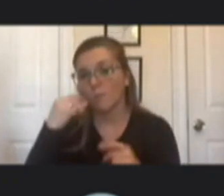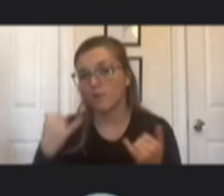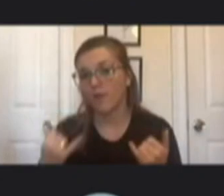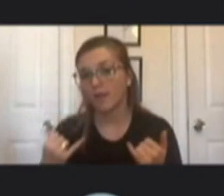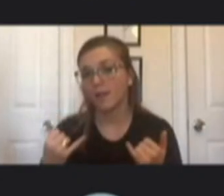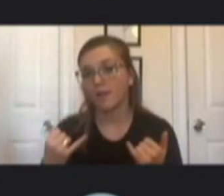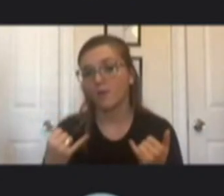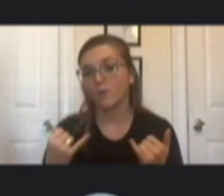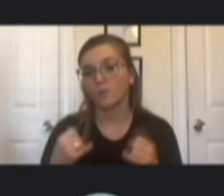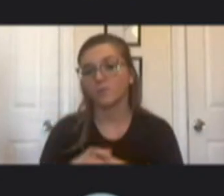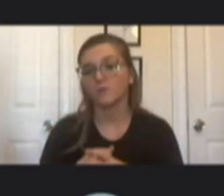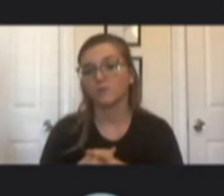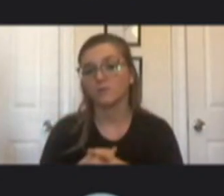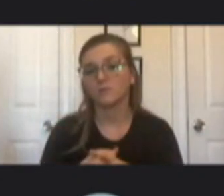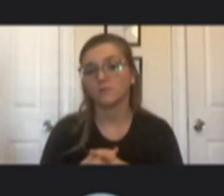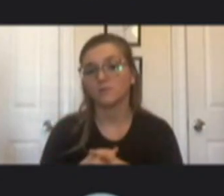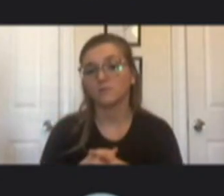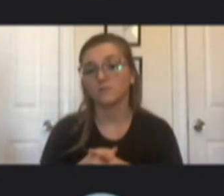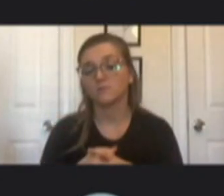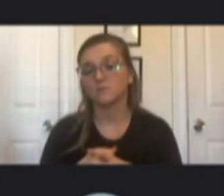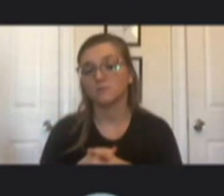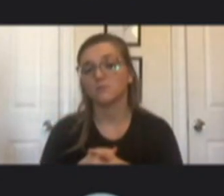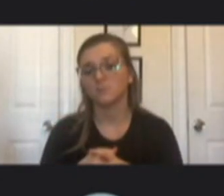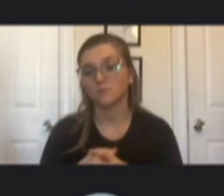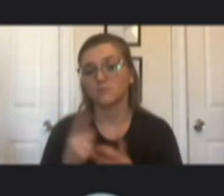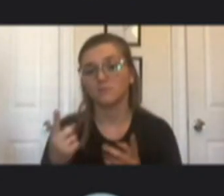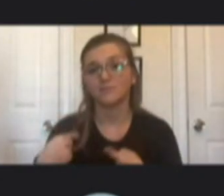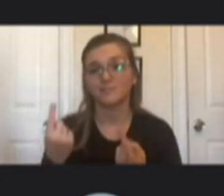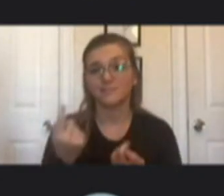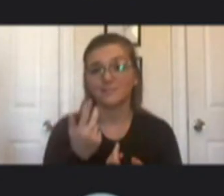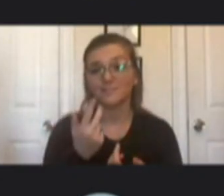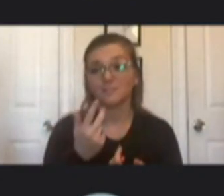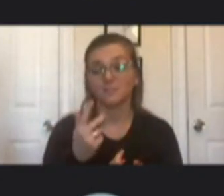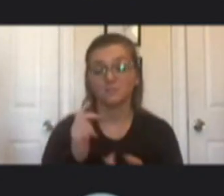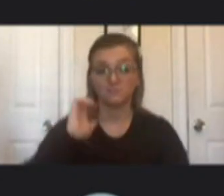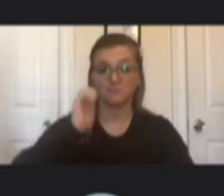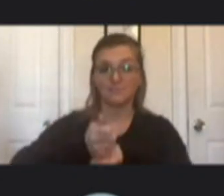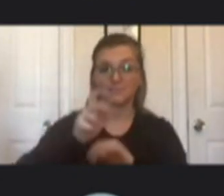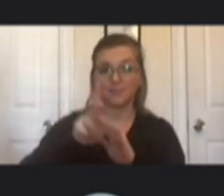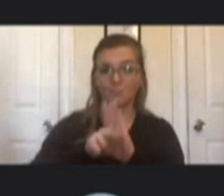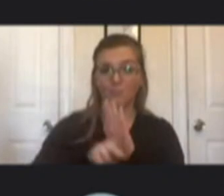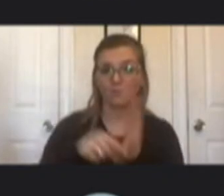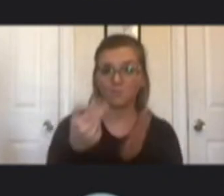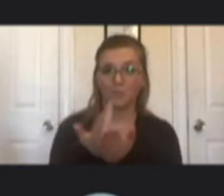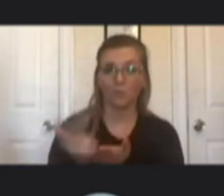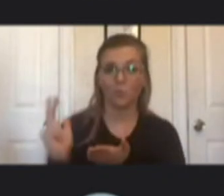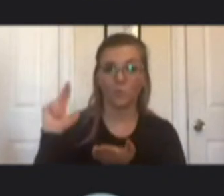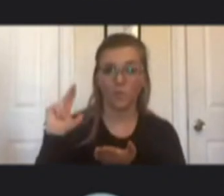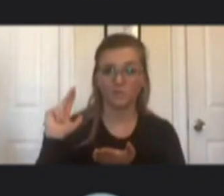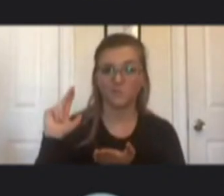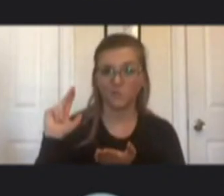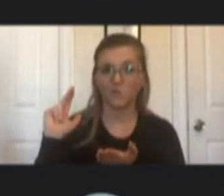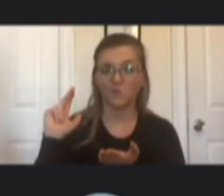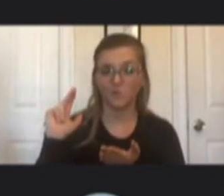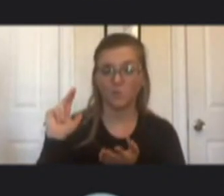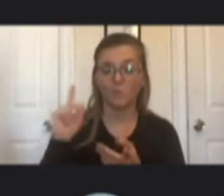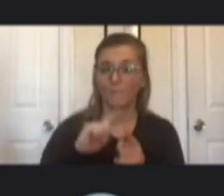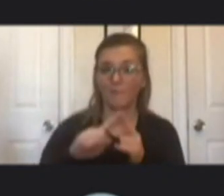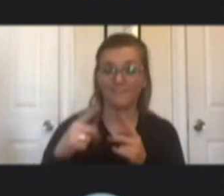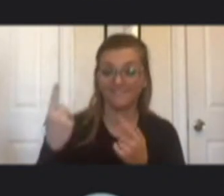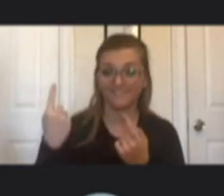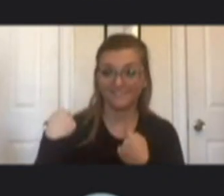even though it's been over 3 weeks since that policy was implemented, in 2 days in a row, I've run